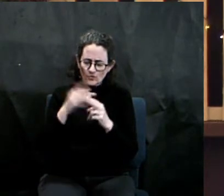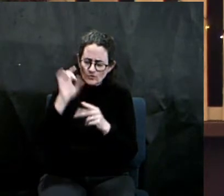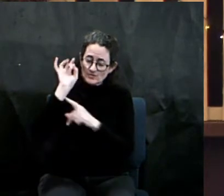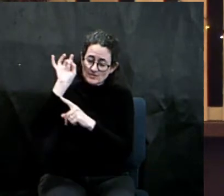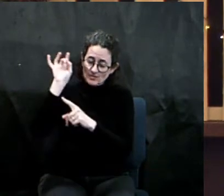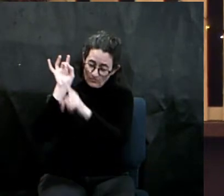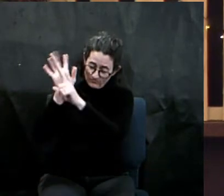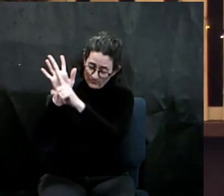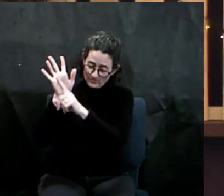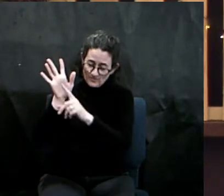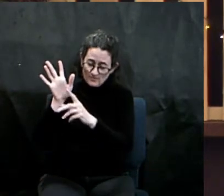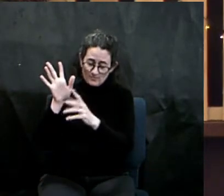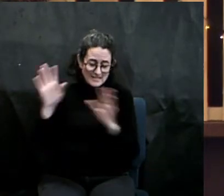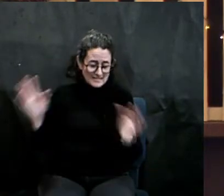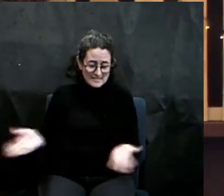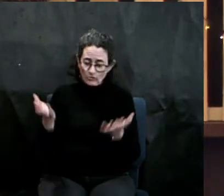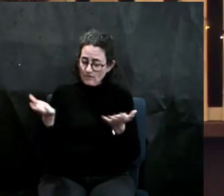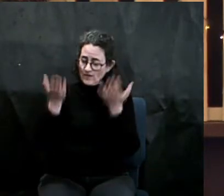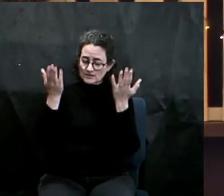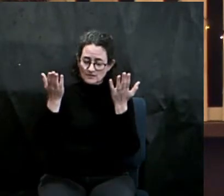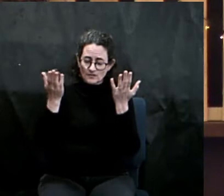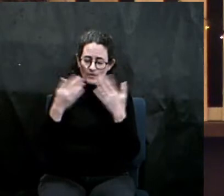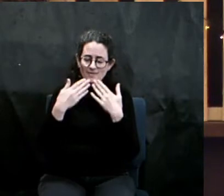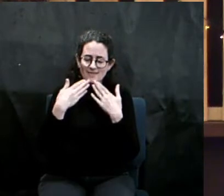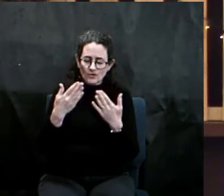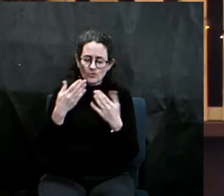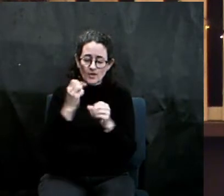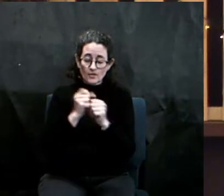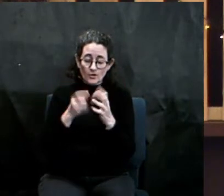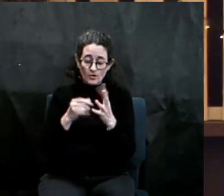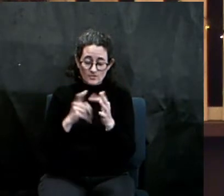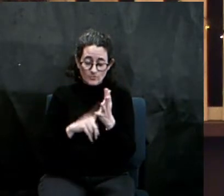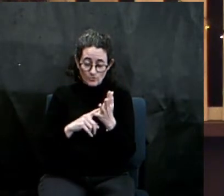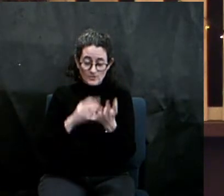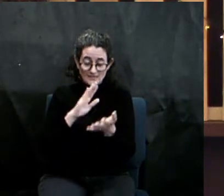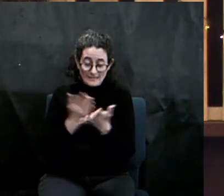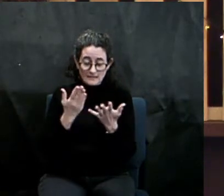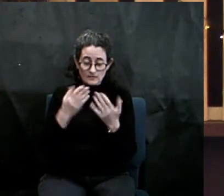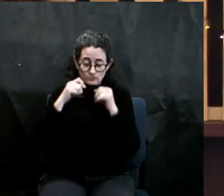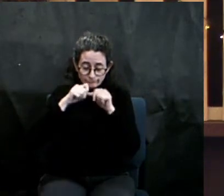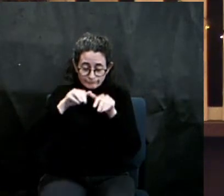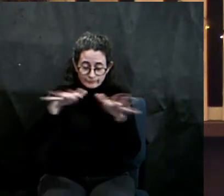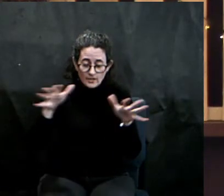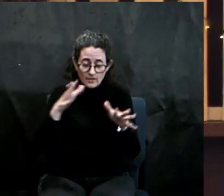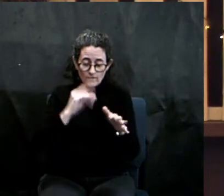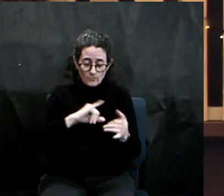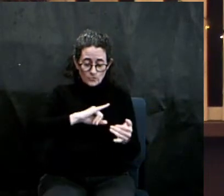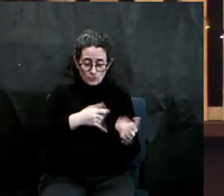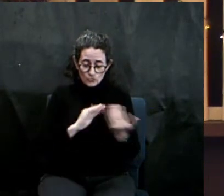We thank you, Lord, that the gospel did go out from Jerusalem to Rome to Australia